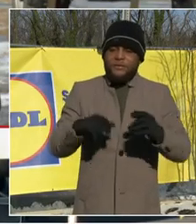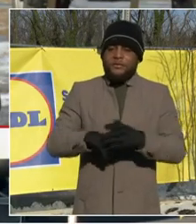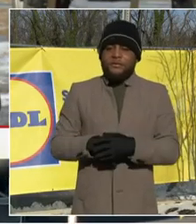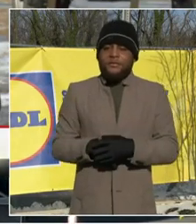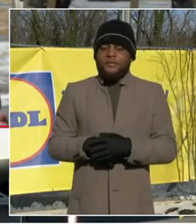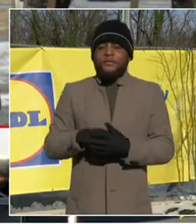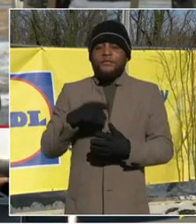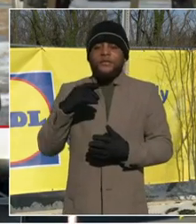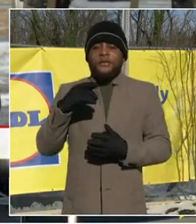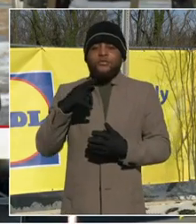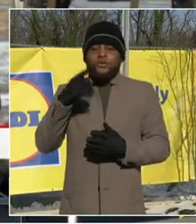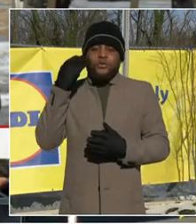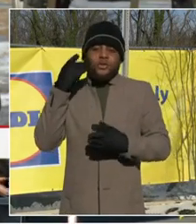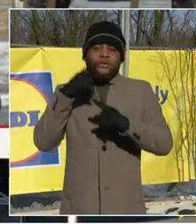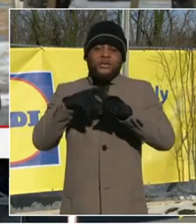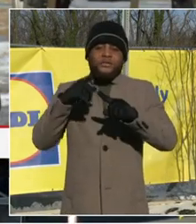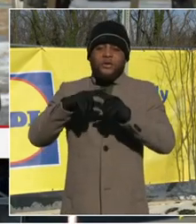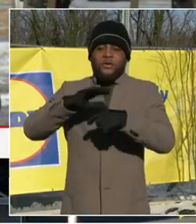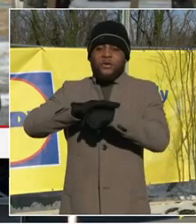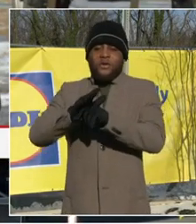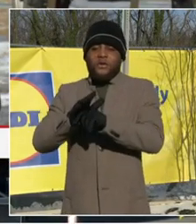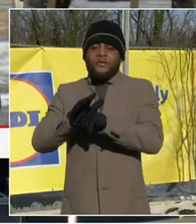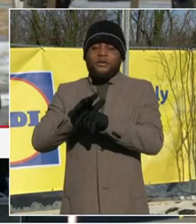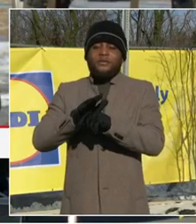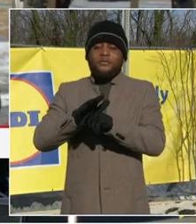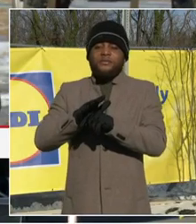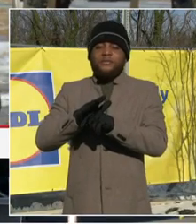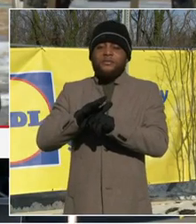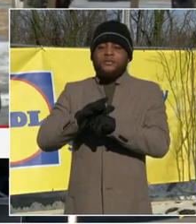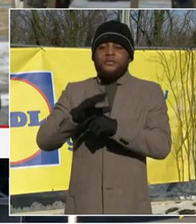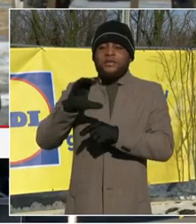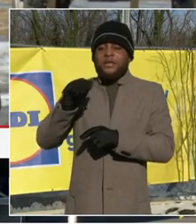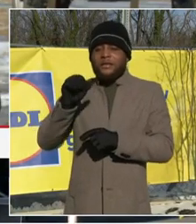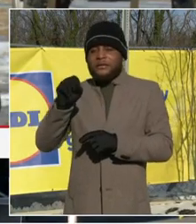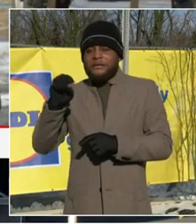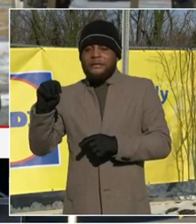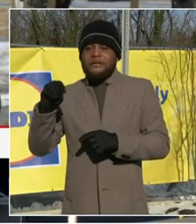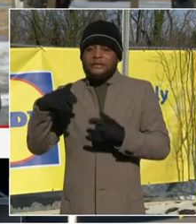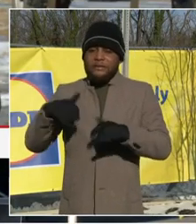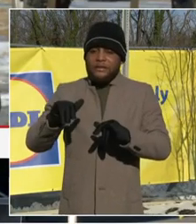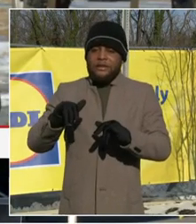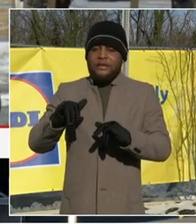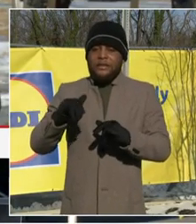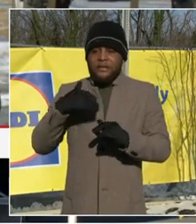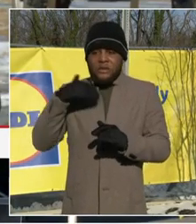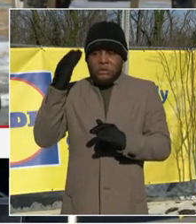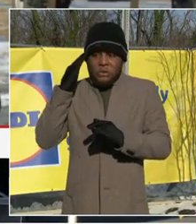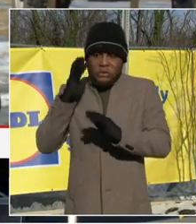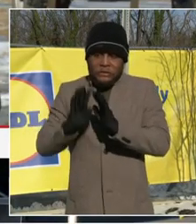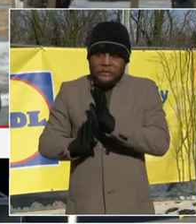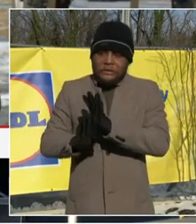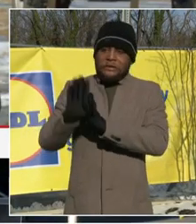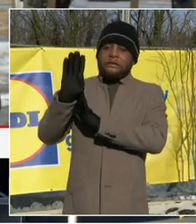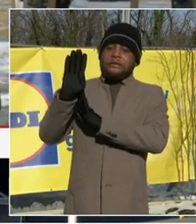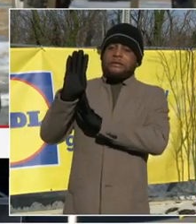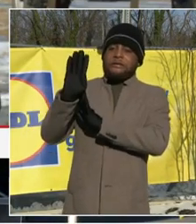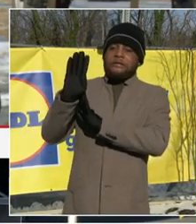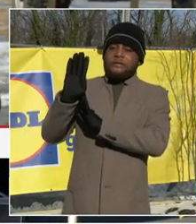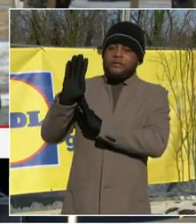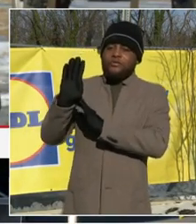increasing. This is still in DC the case that the surge in cases was in kind of a middle age group